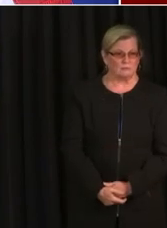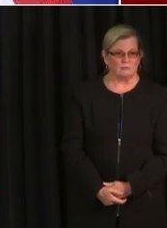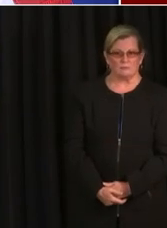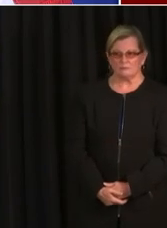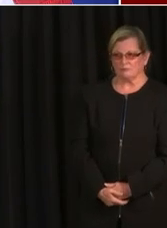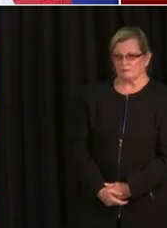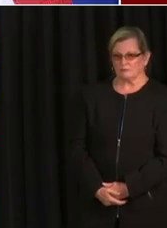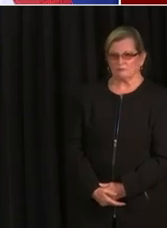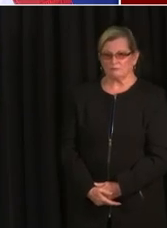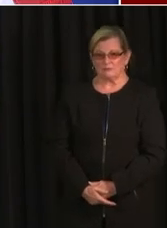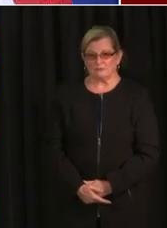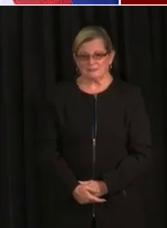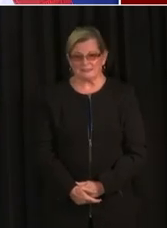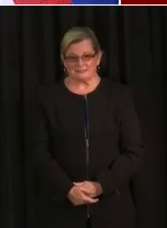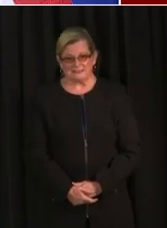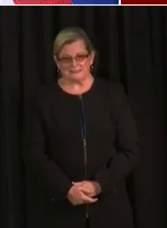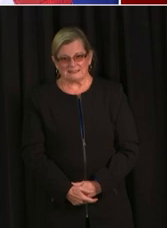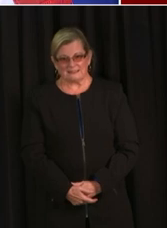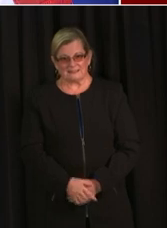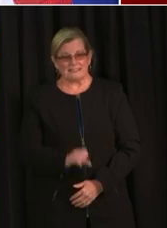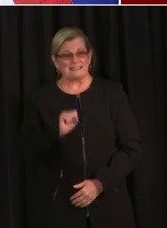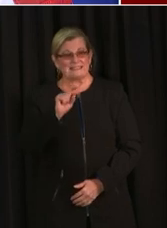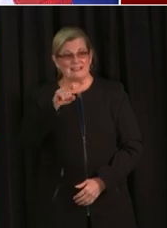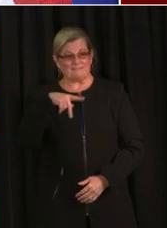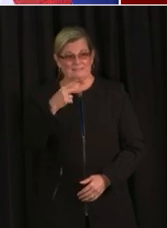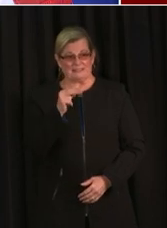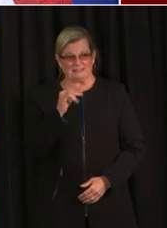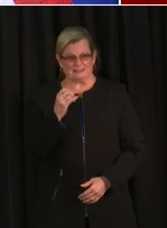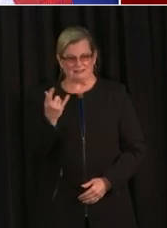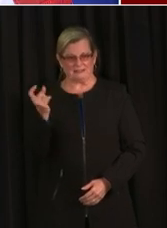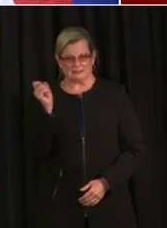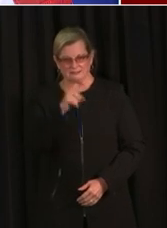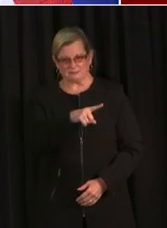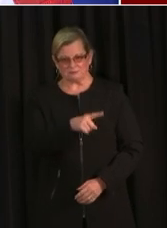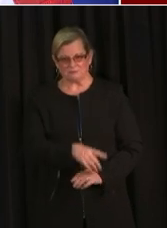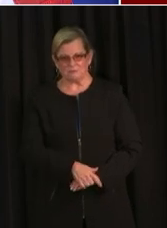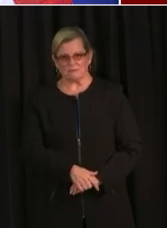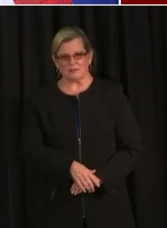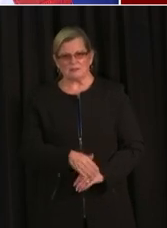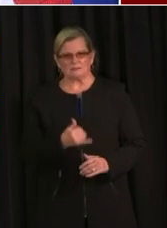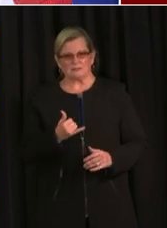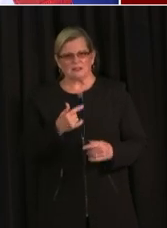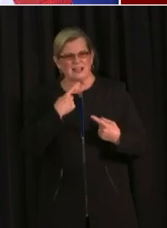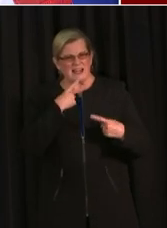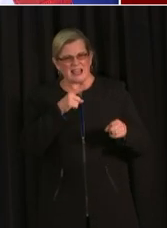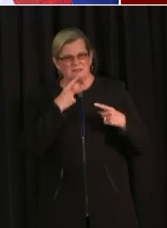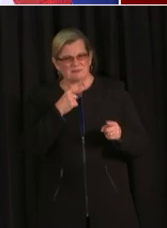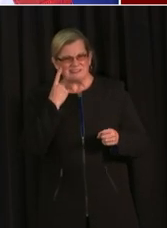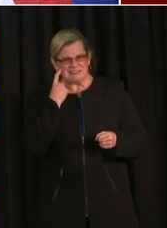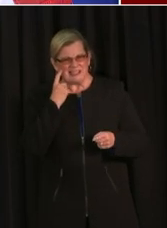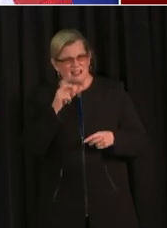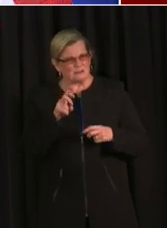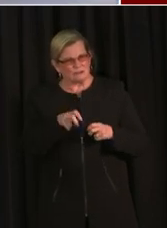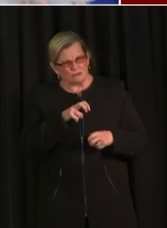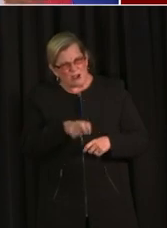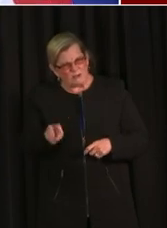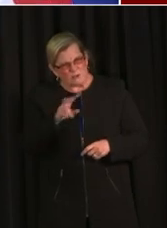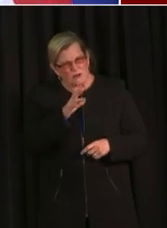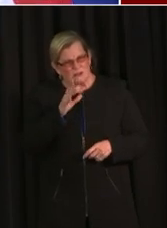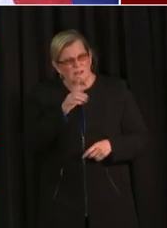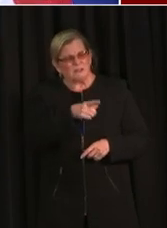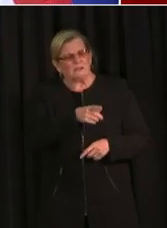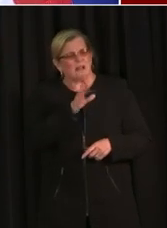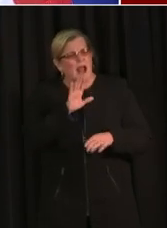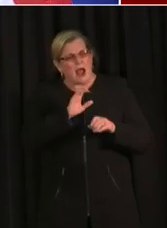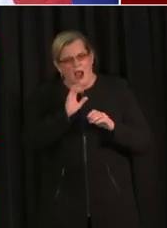Stephanie. With the announcement made today on travel, how seriously should people expect this to be enforced? And